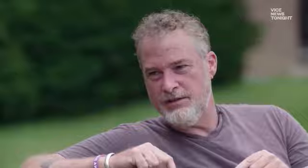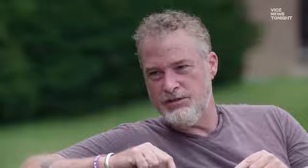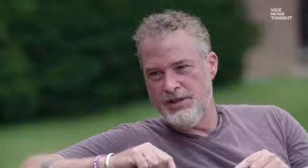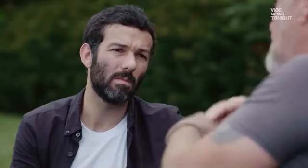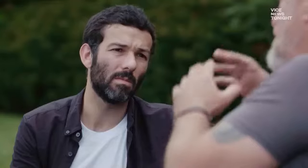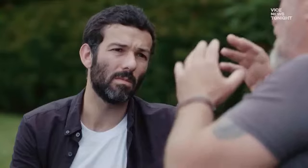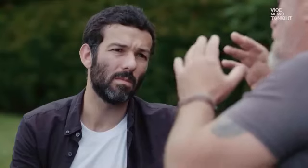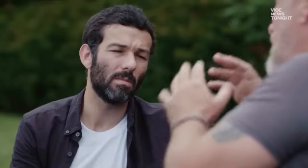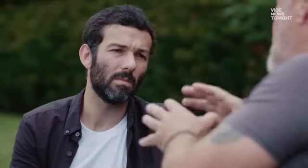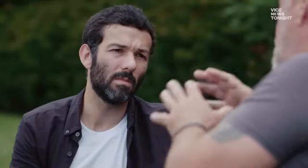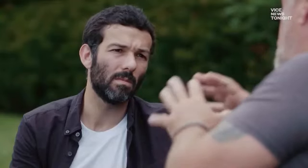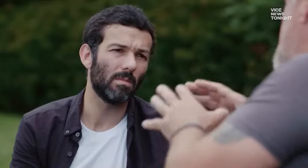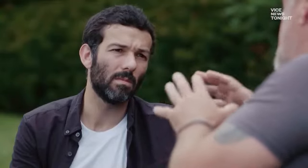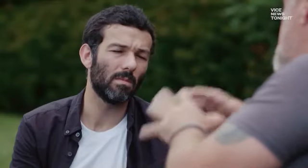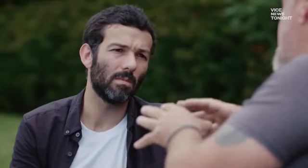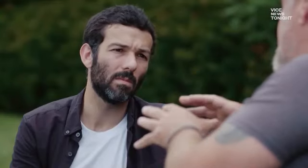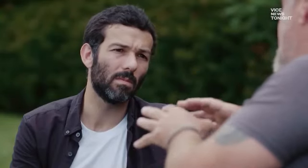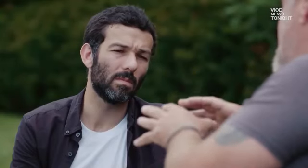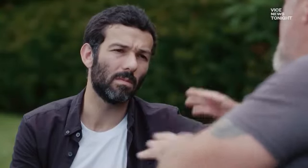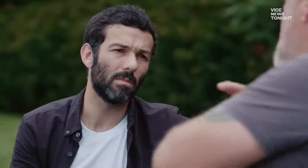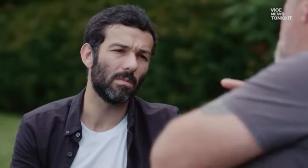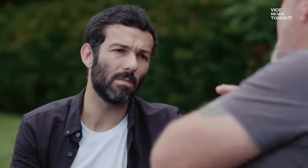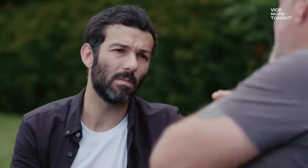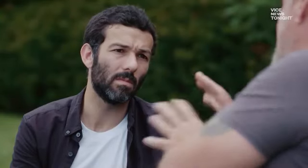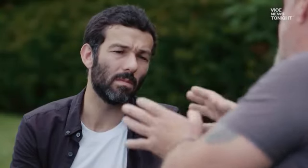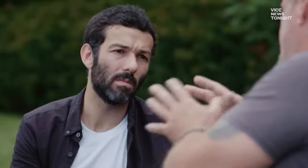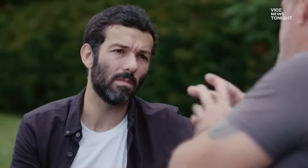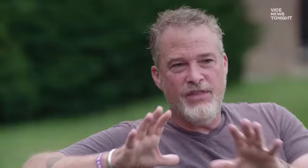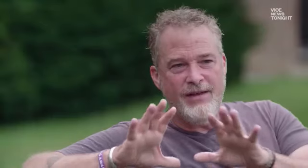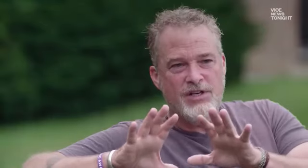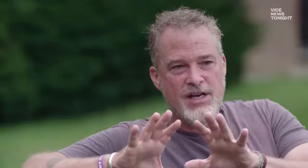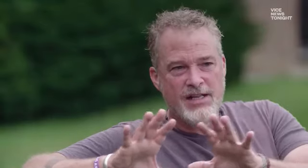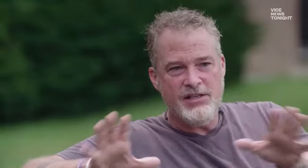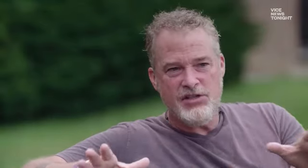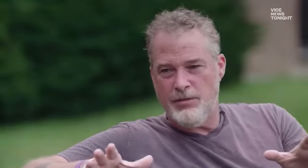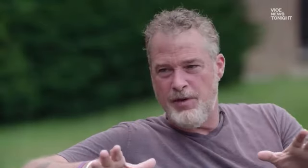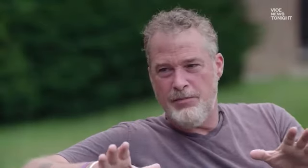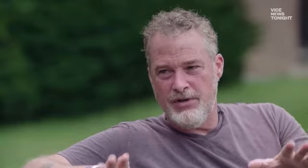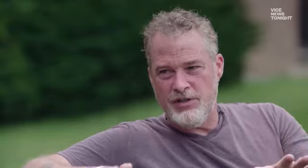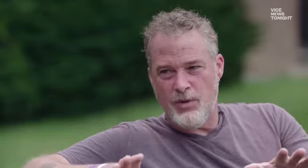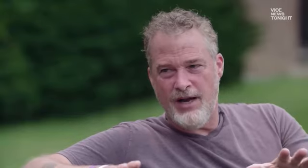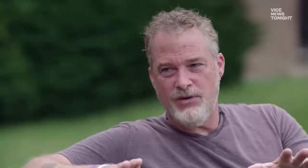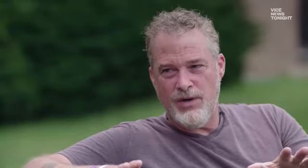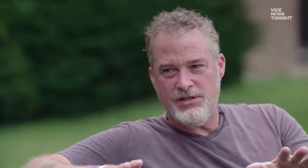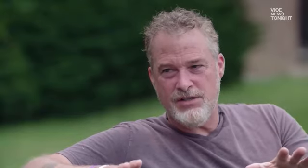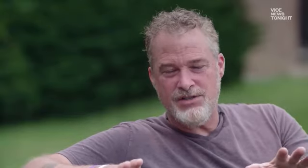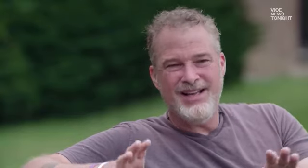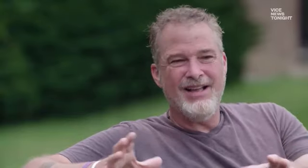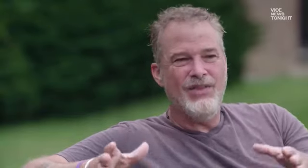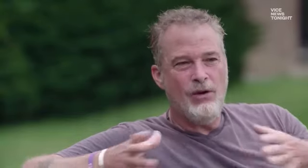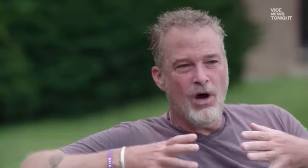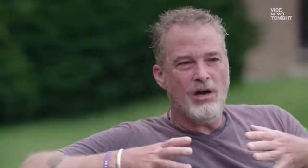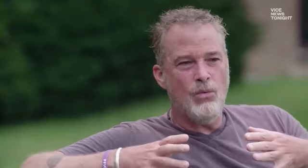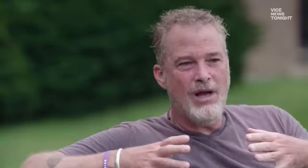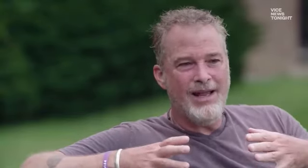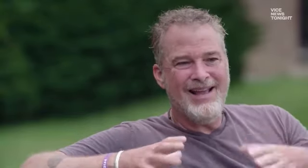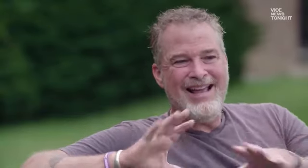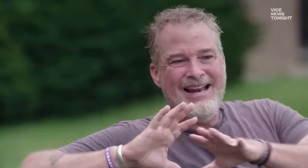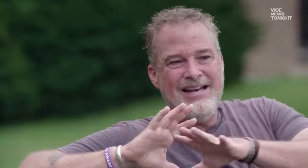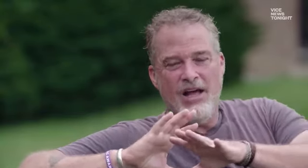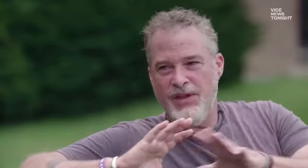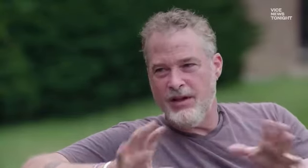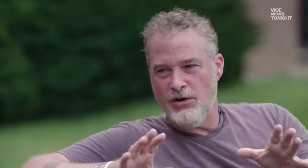drug dealers. About 40% of the time, they don't find anything. They've done this to the people in this private residence. They walk